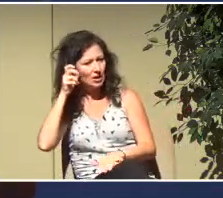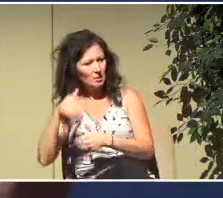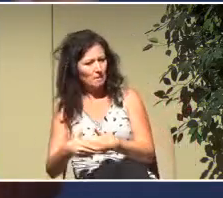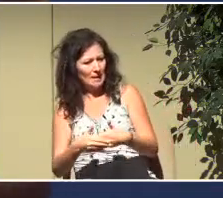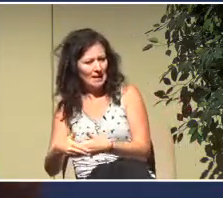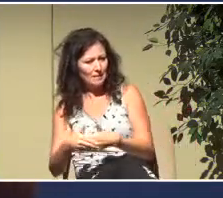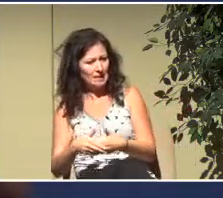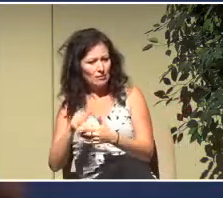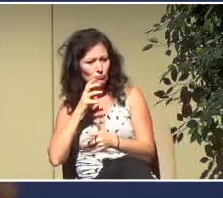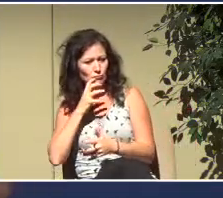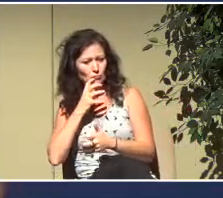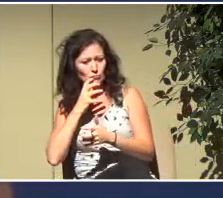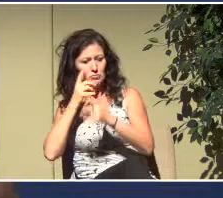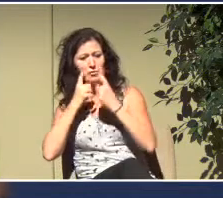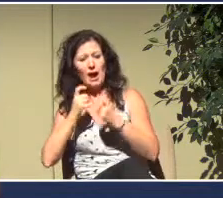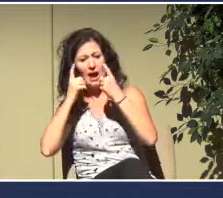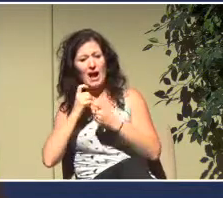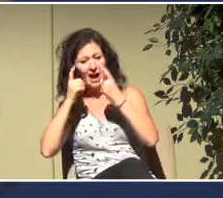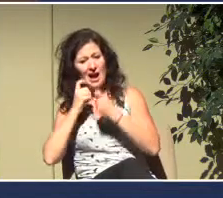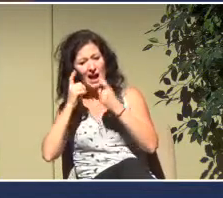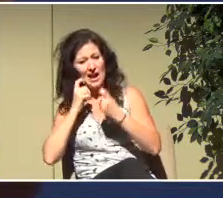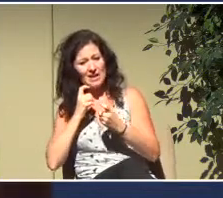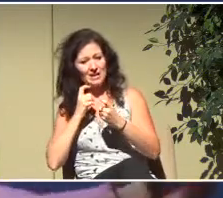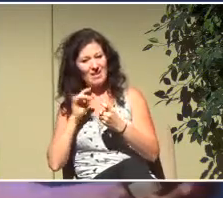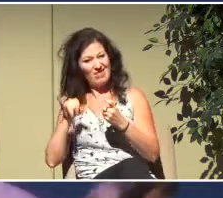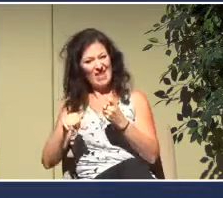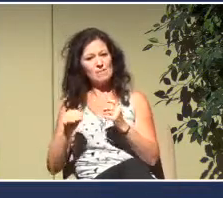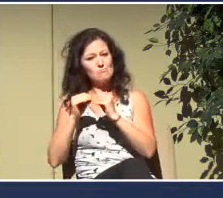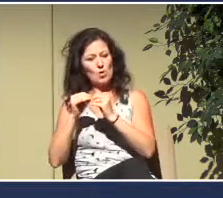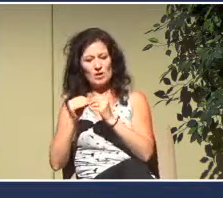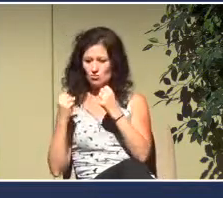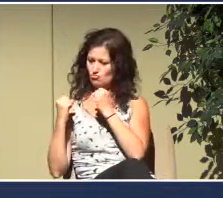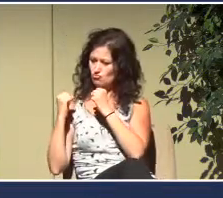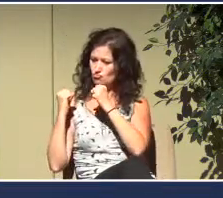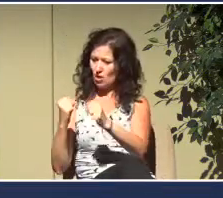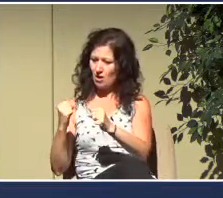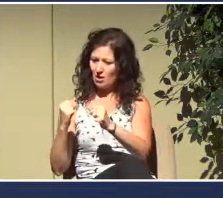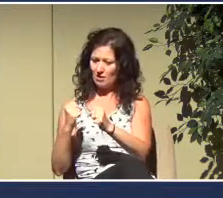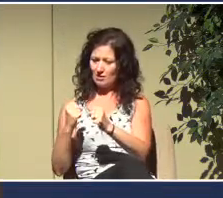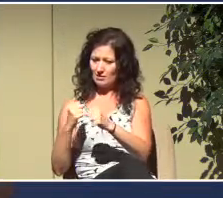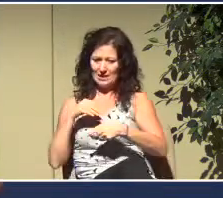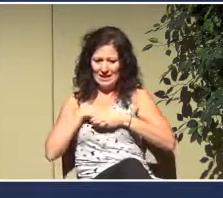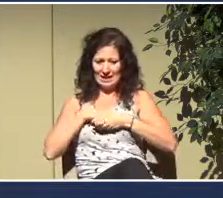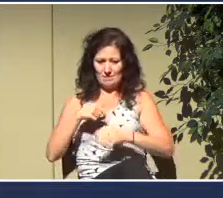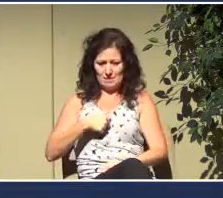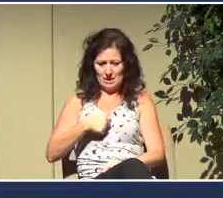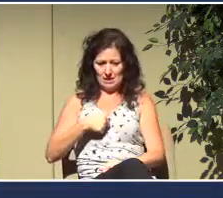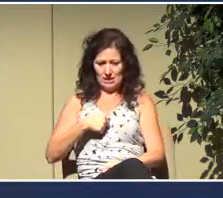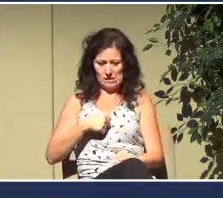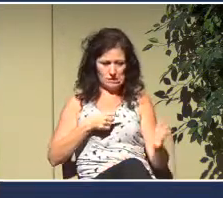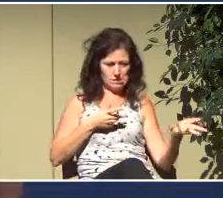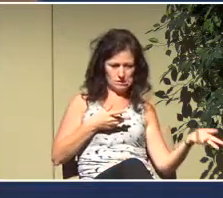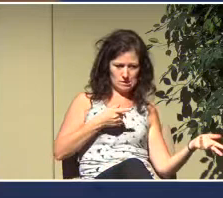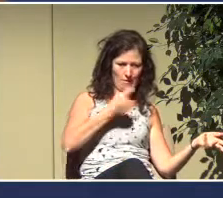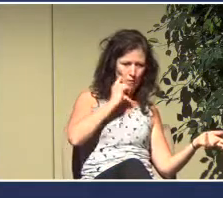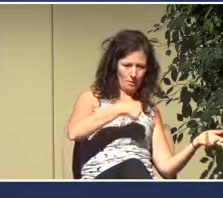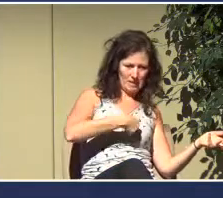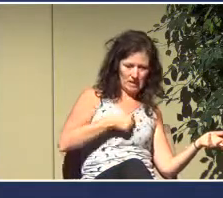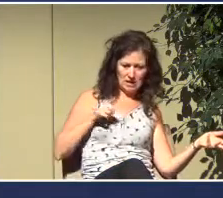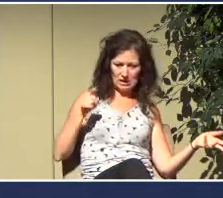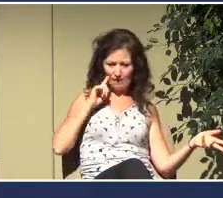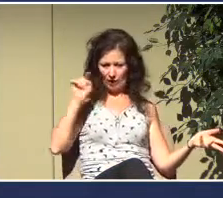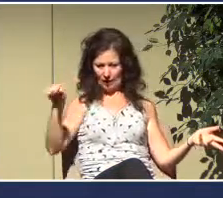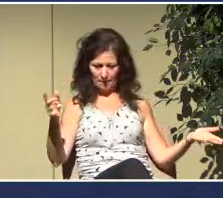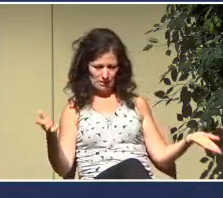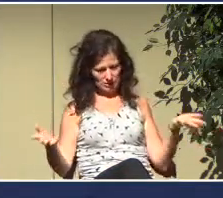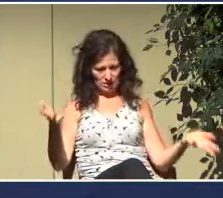and I temporarily forget about the hunger, and I'm like, okay, what happened, buddy? Right? When a stronger drive steps